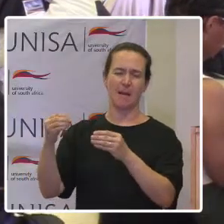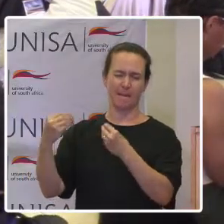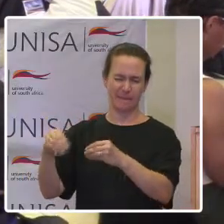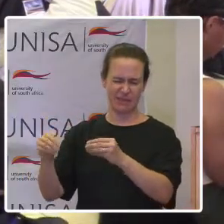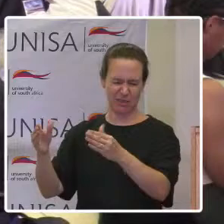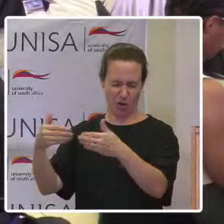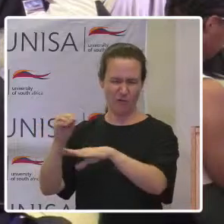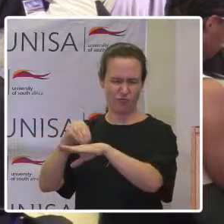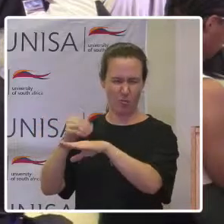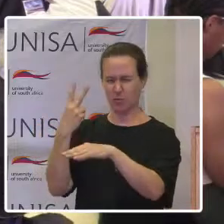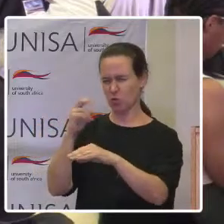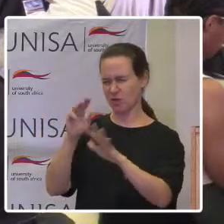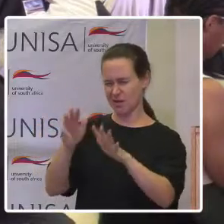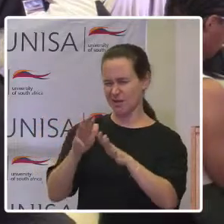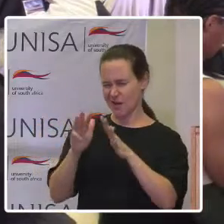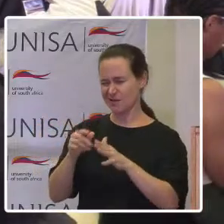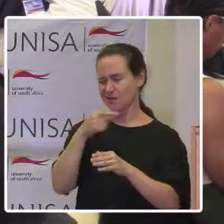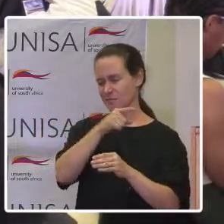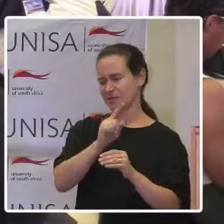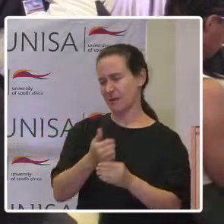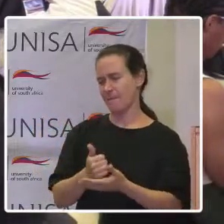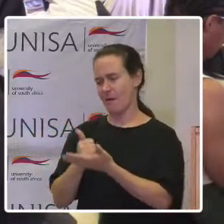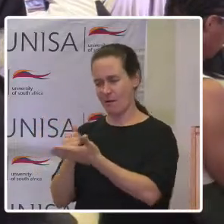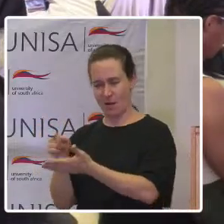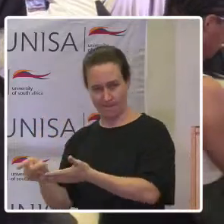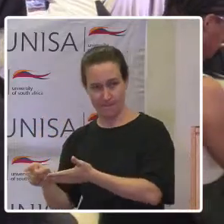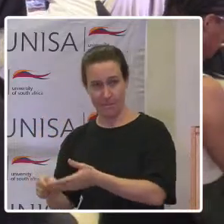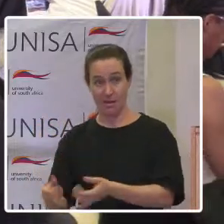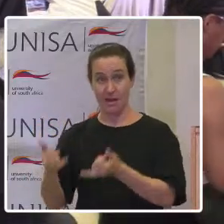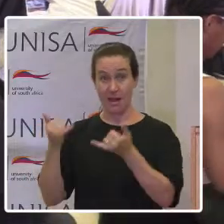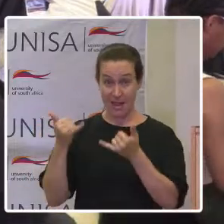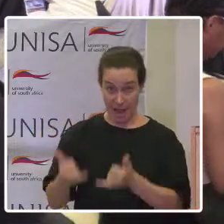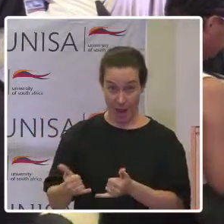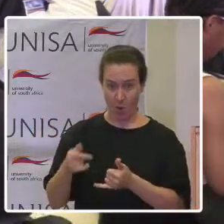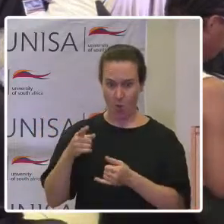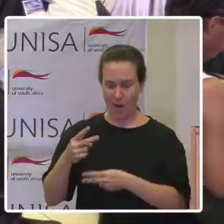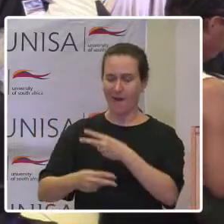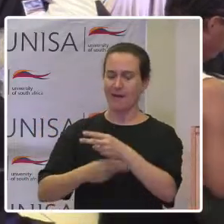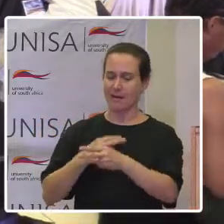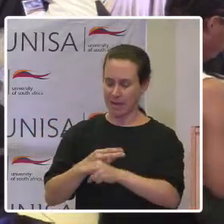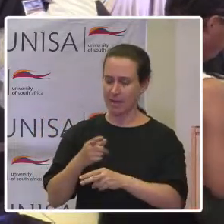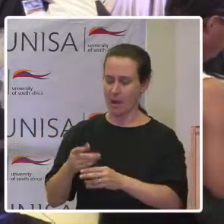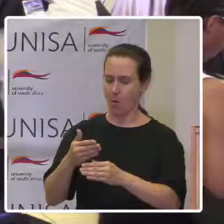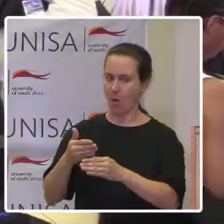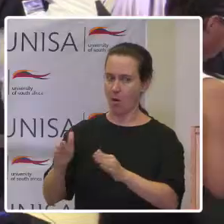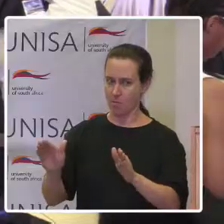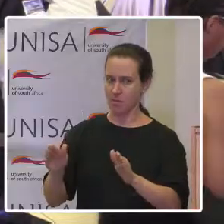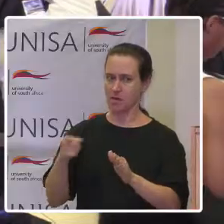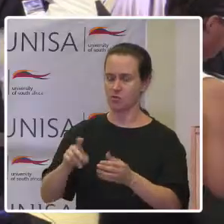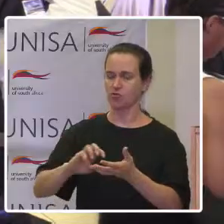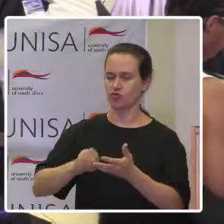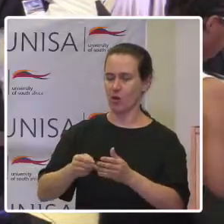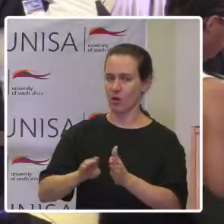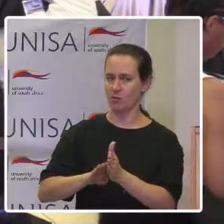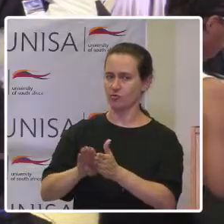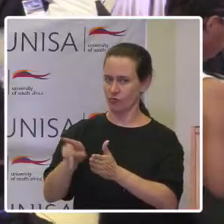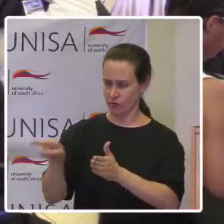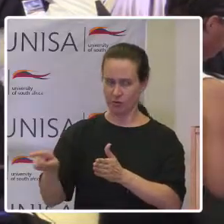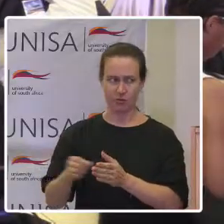2019, and now, since it is recovering, And therefore,